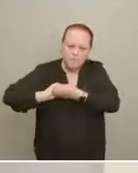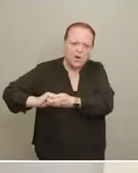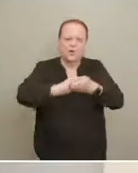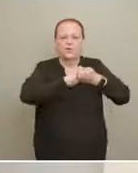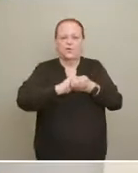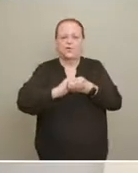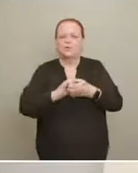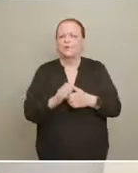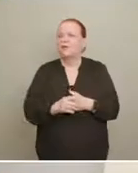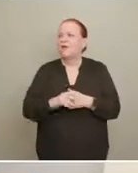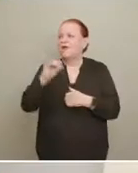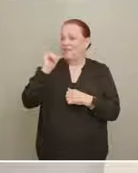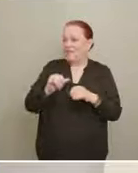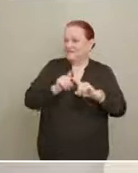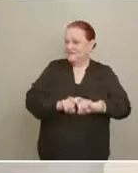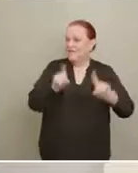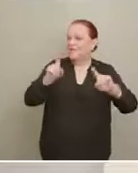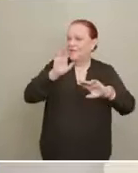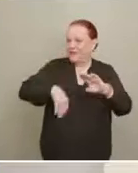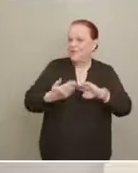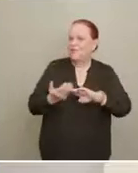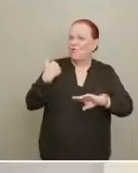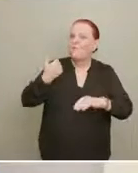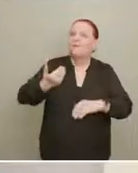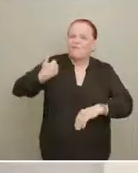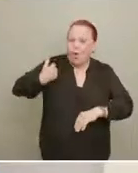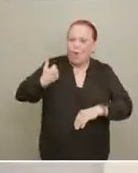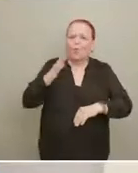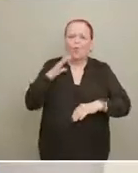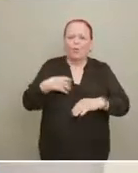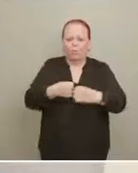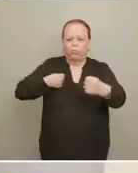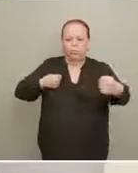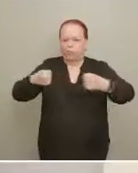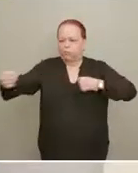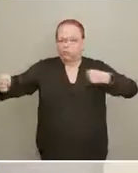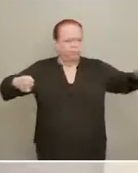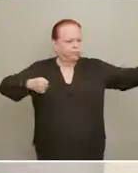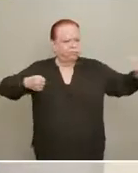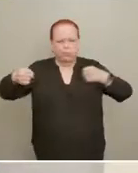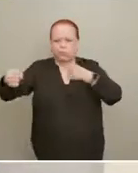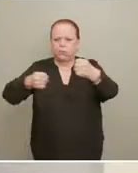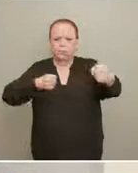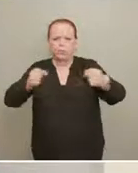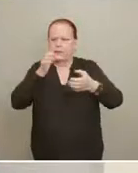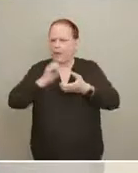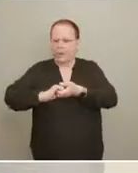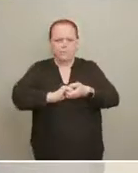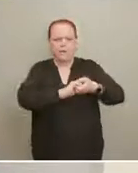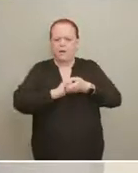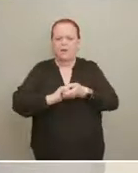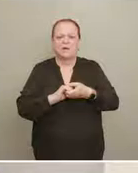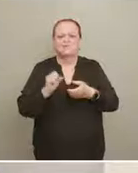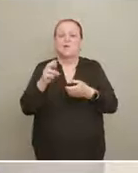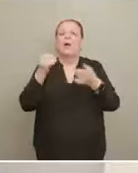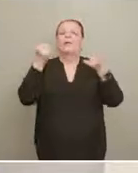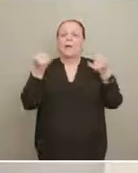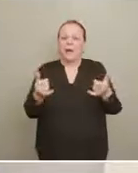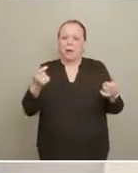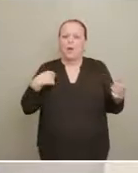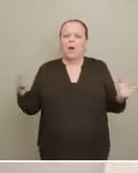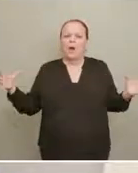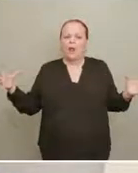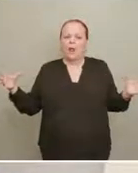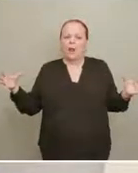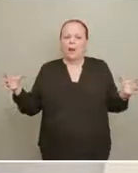difference where we've all come together before. We were kind of separated, maybe in our own little silo. Exactly. And now we've come out of those silos to do a better job.